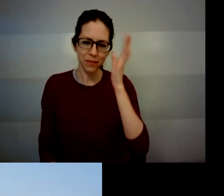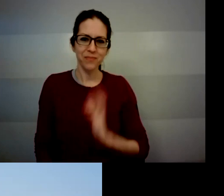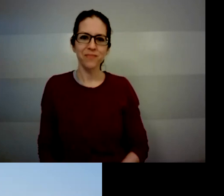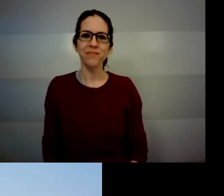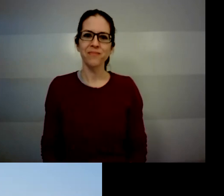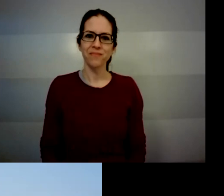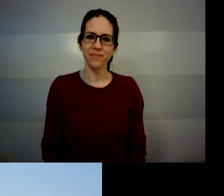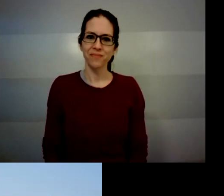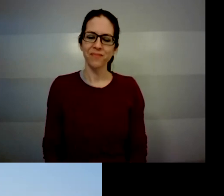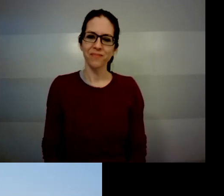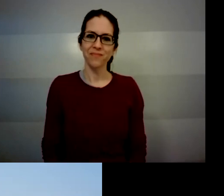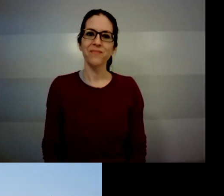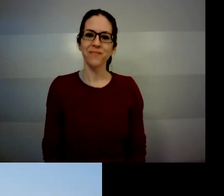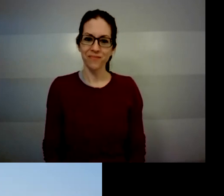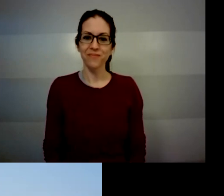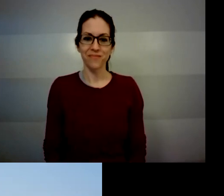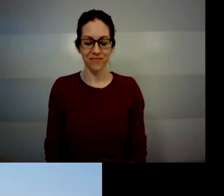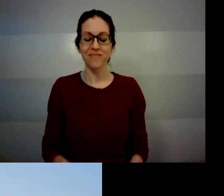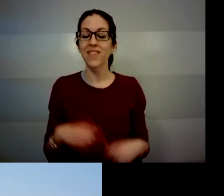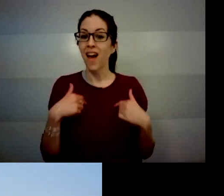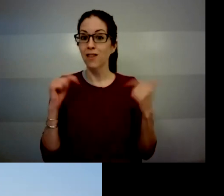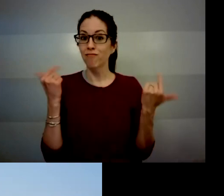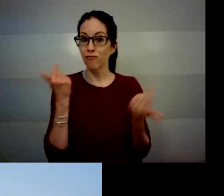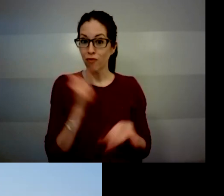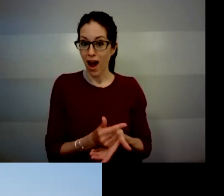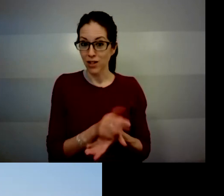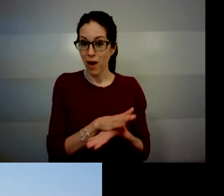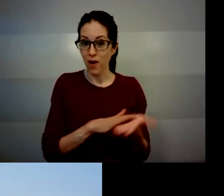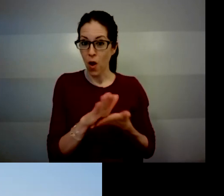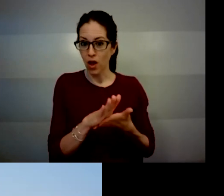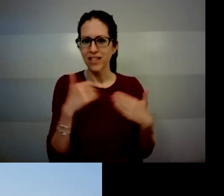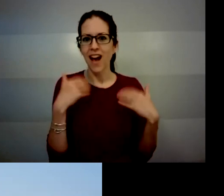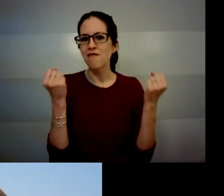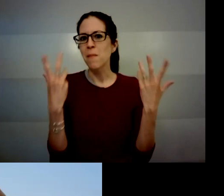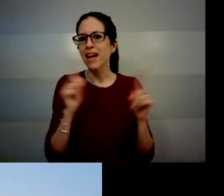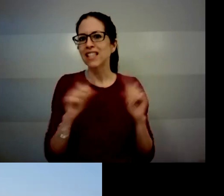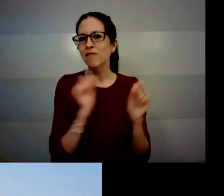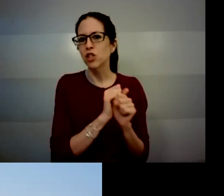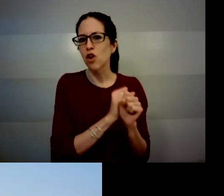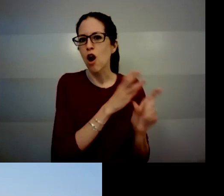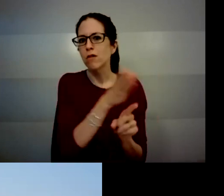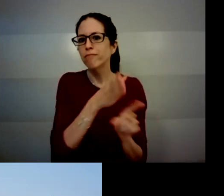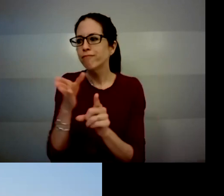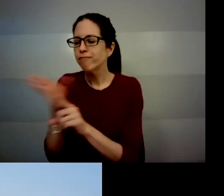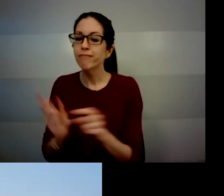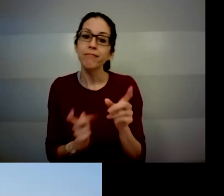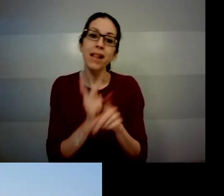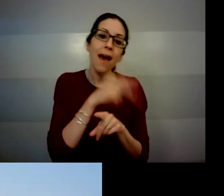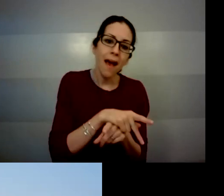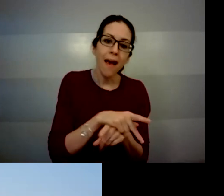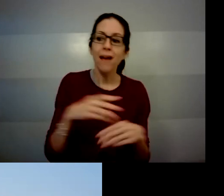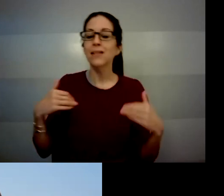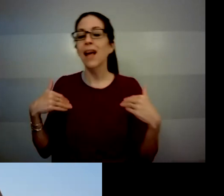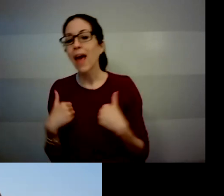So I, after college, worked a bunch of different types of jobs with plants and different types of wildlife.